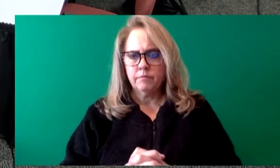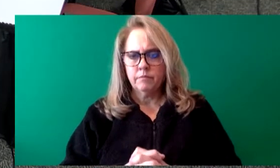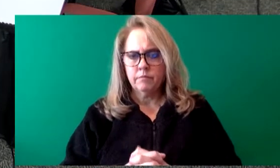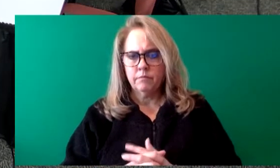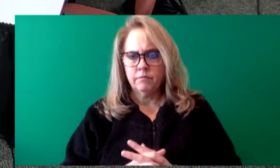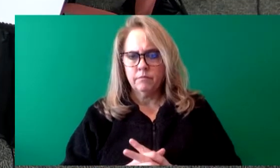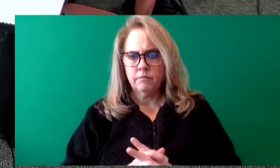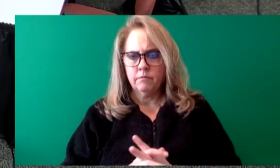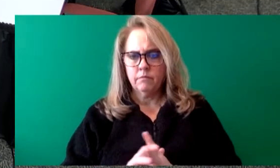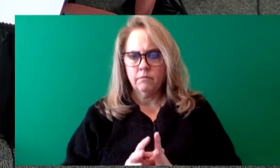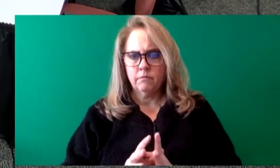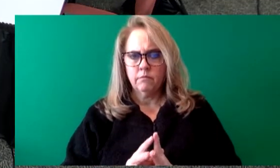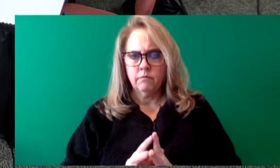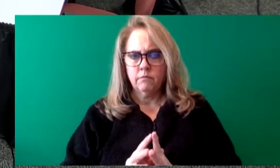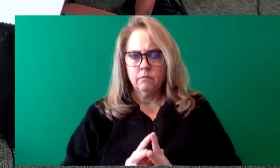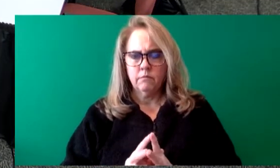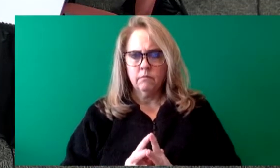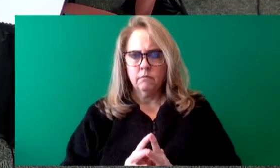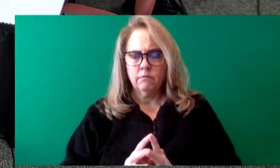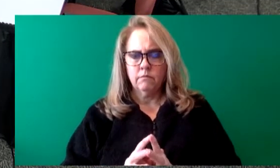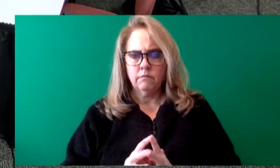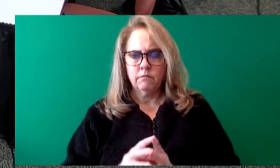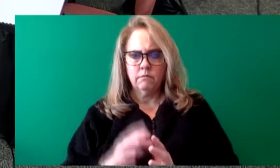All right. Thank you.